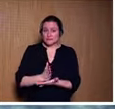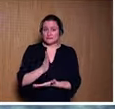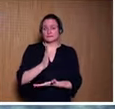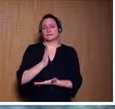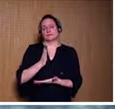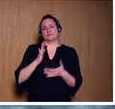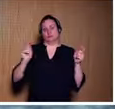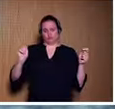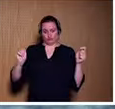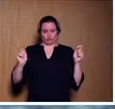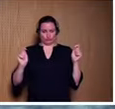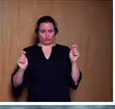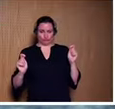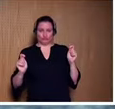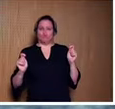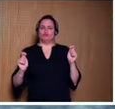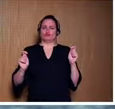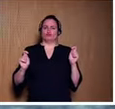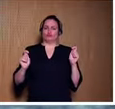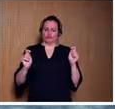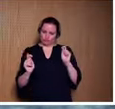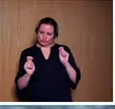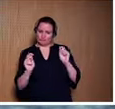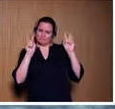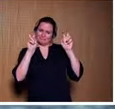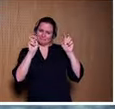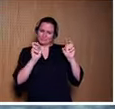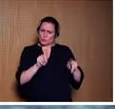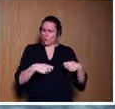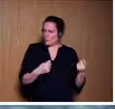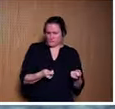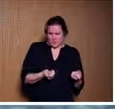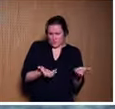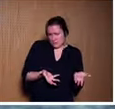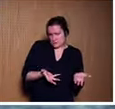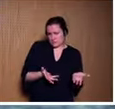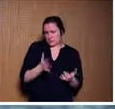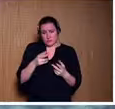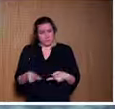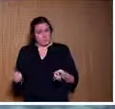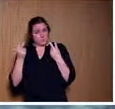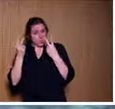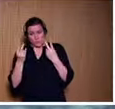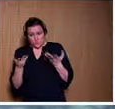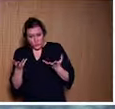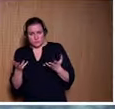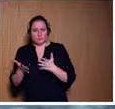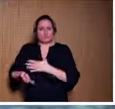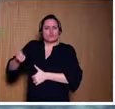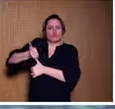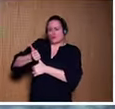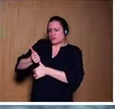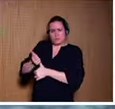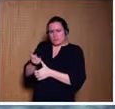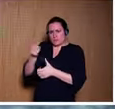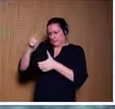shape narratives and meaning, and what is normal, and what is important, and what is a priority. And for this, I feel we really need to